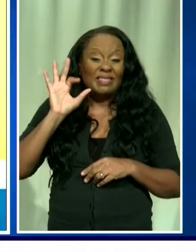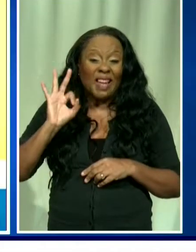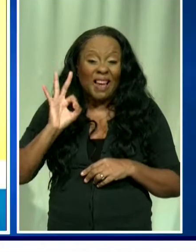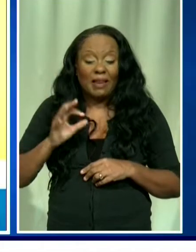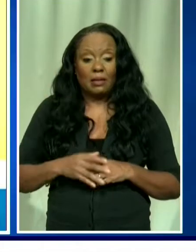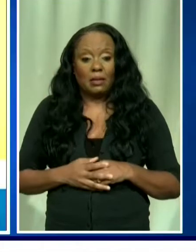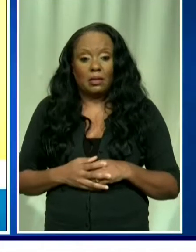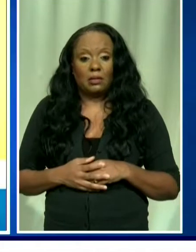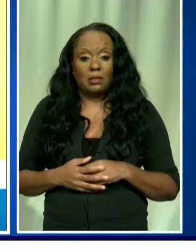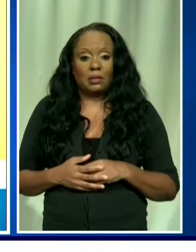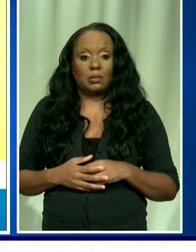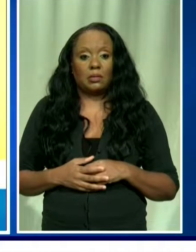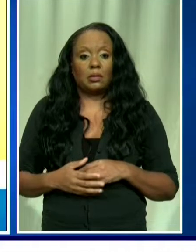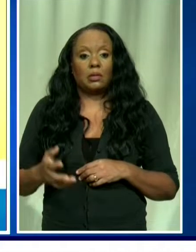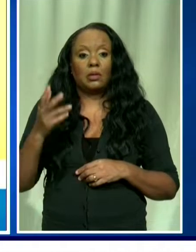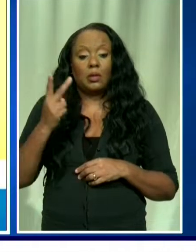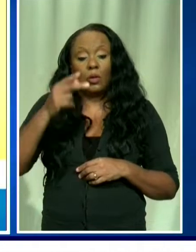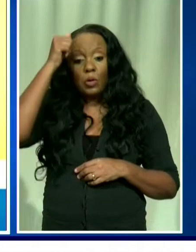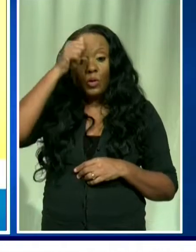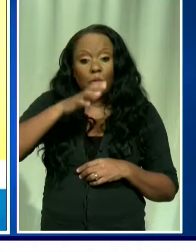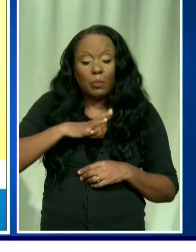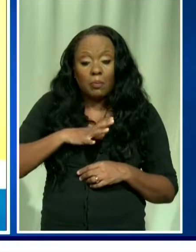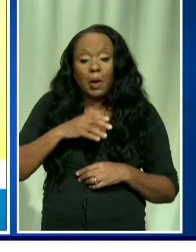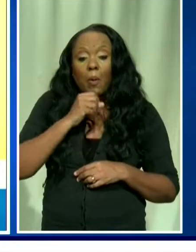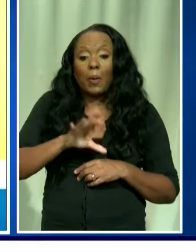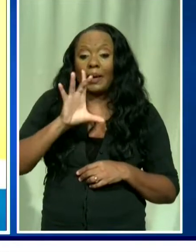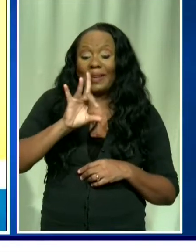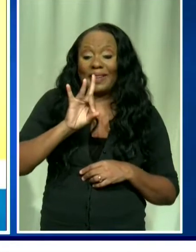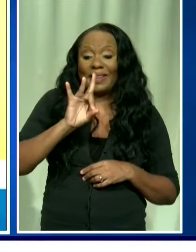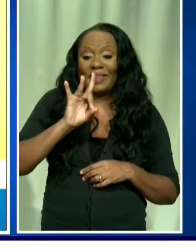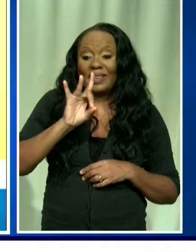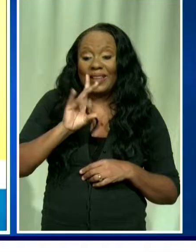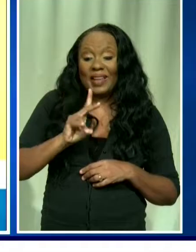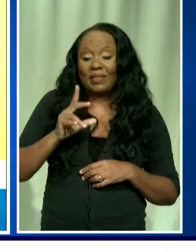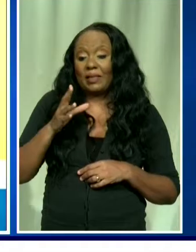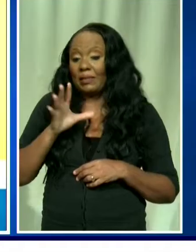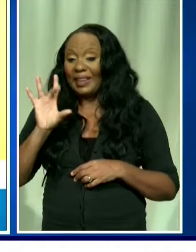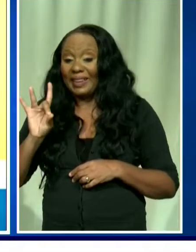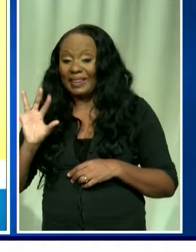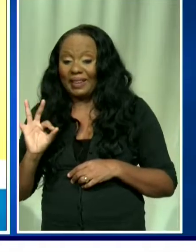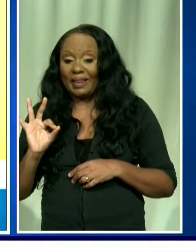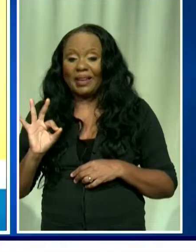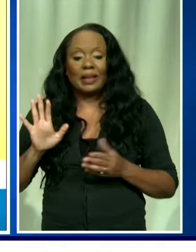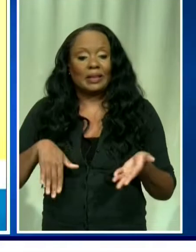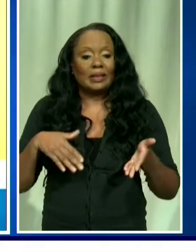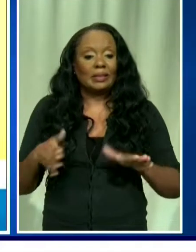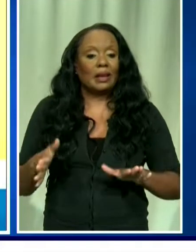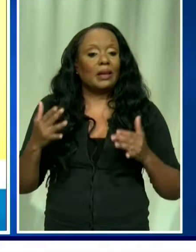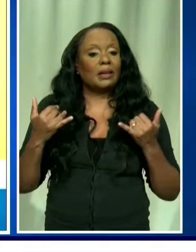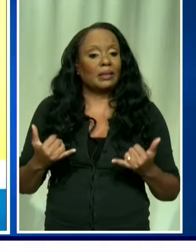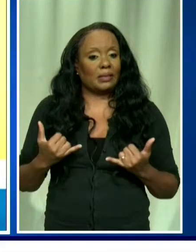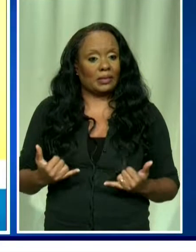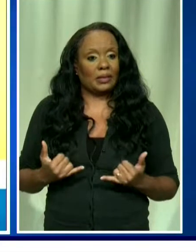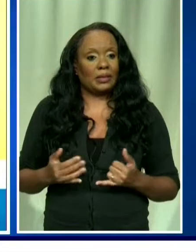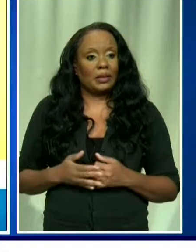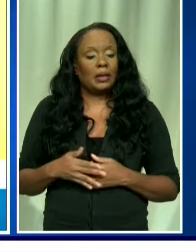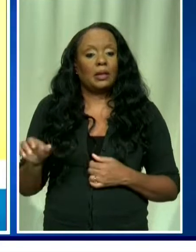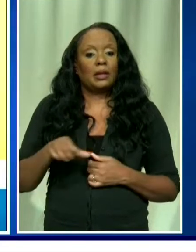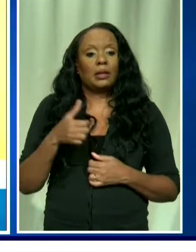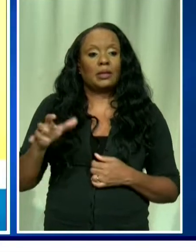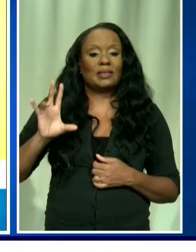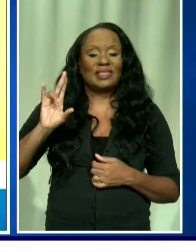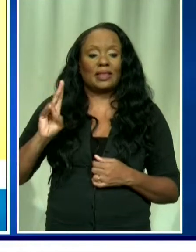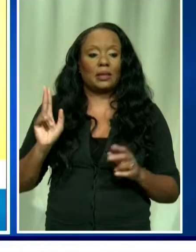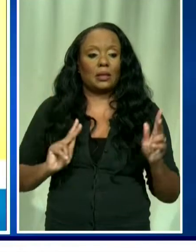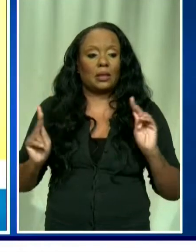aged 87 and 89 passed away from the virus today, and according to the coroner's office, another 7